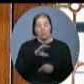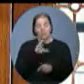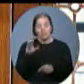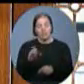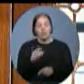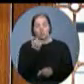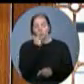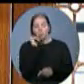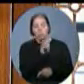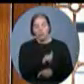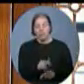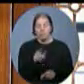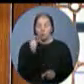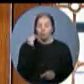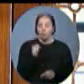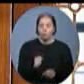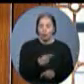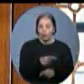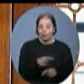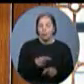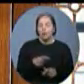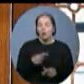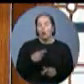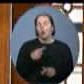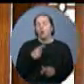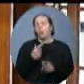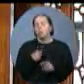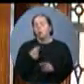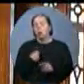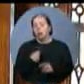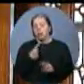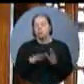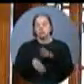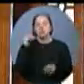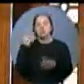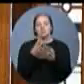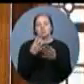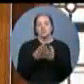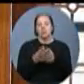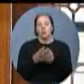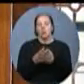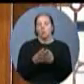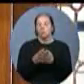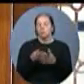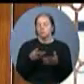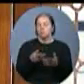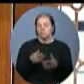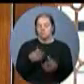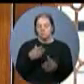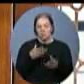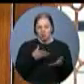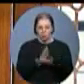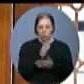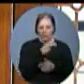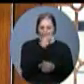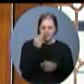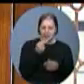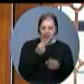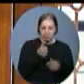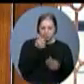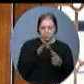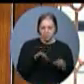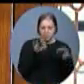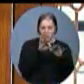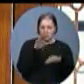for parole. Why are the rights of criminals being placed ahead of the rights of law-abiding citizens? And what message does this send to the